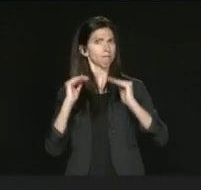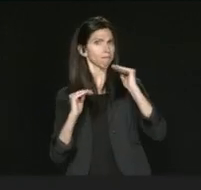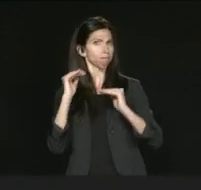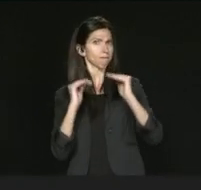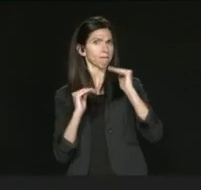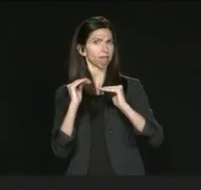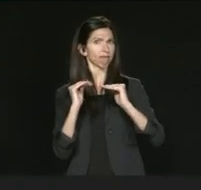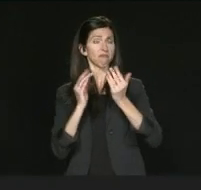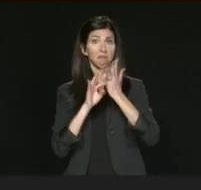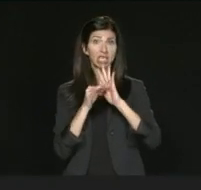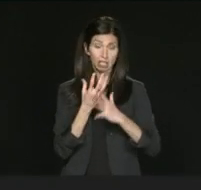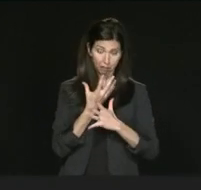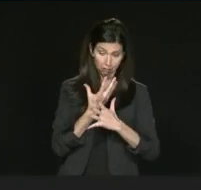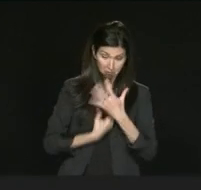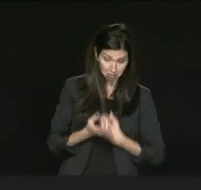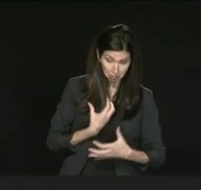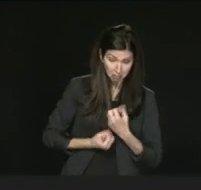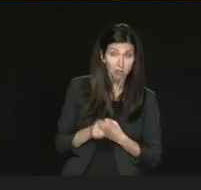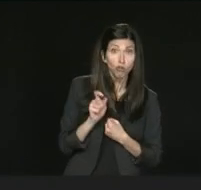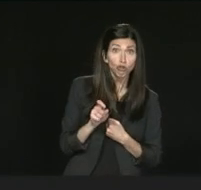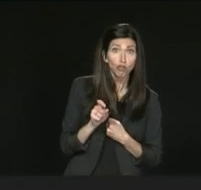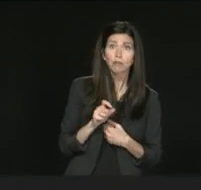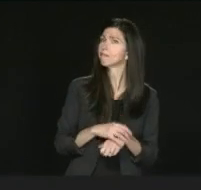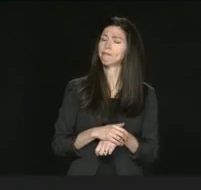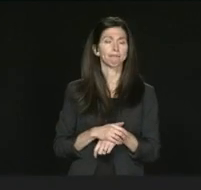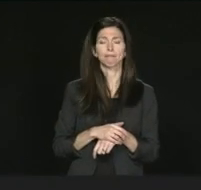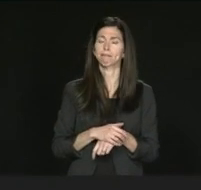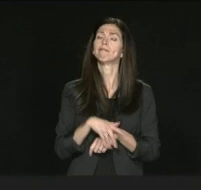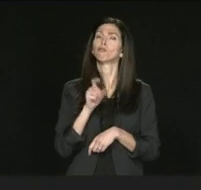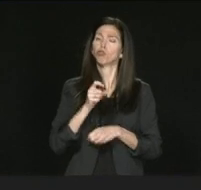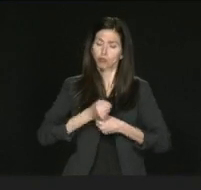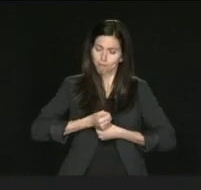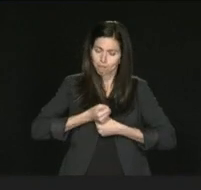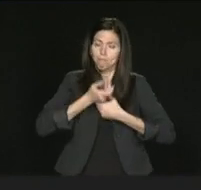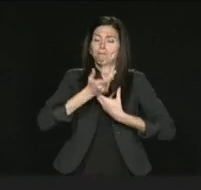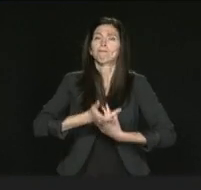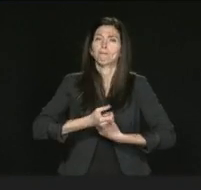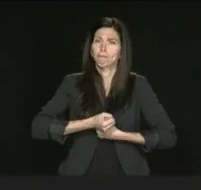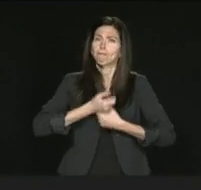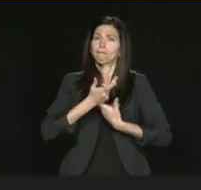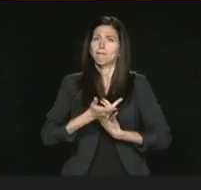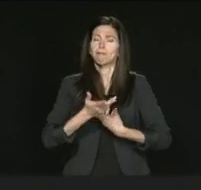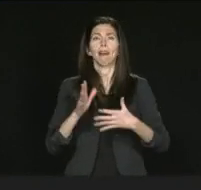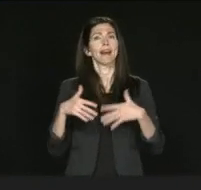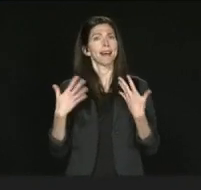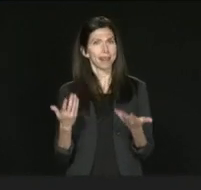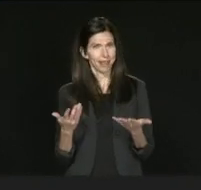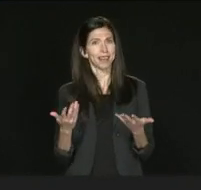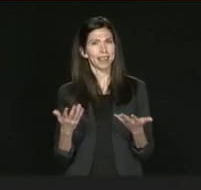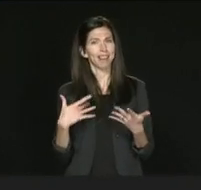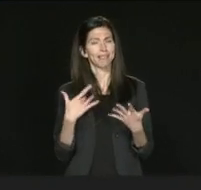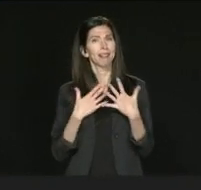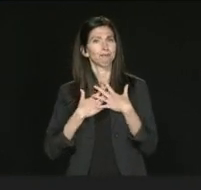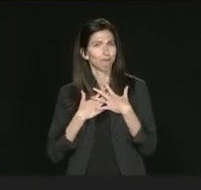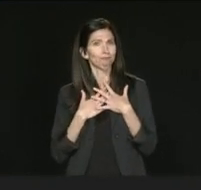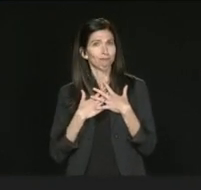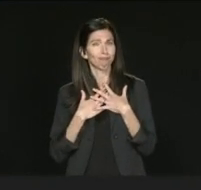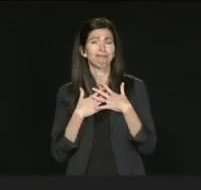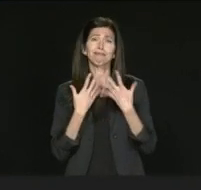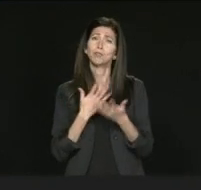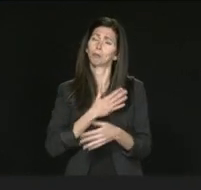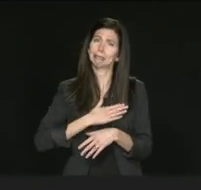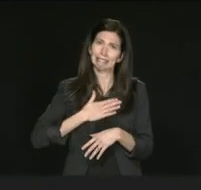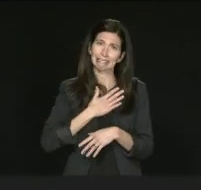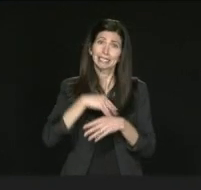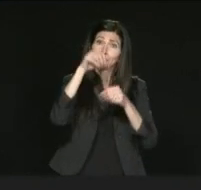as we move forward into the uncertain days ahead, let's not forget that we're on this road together, and there is